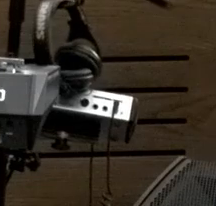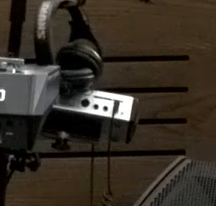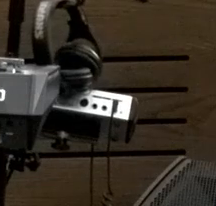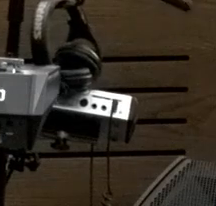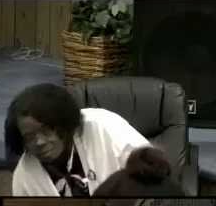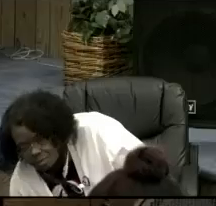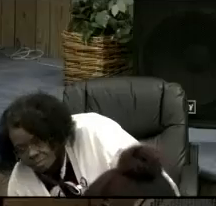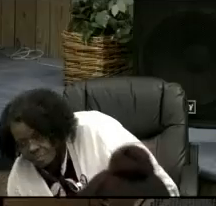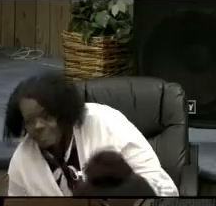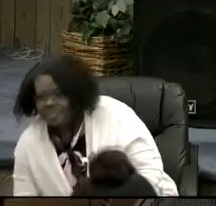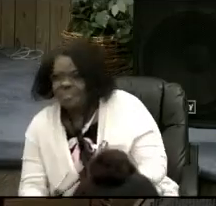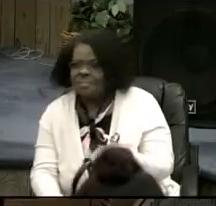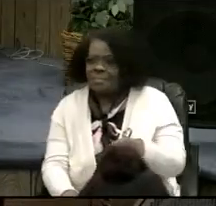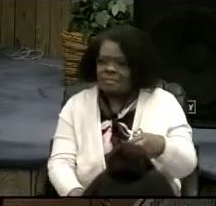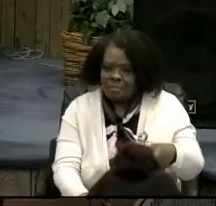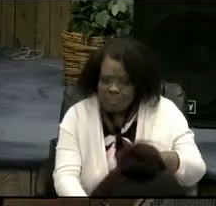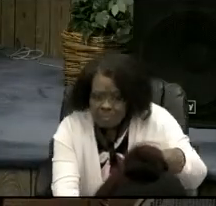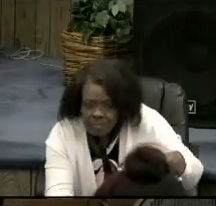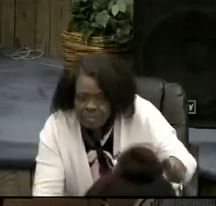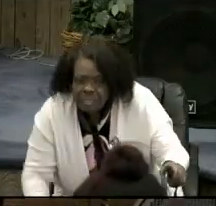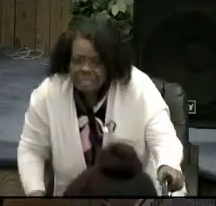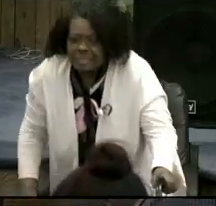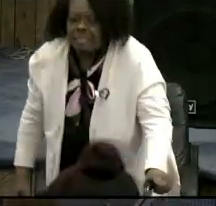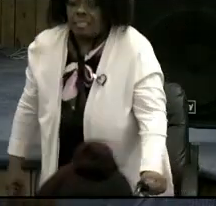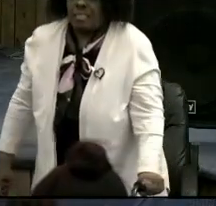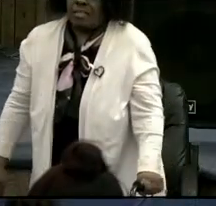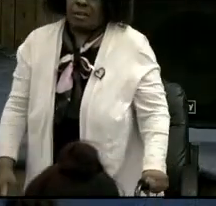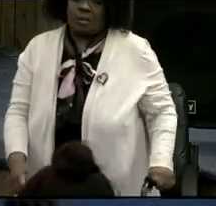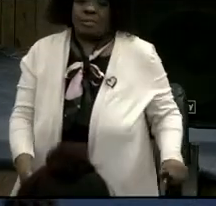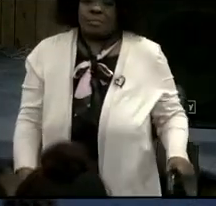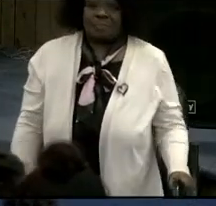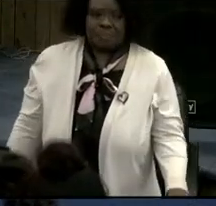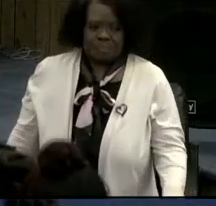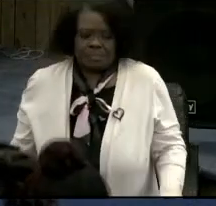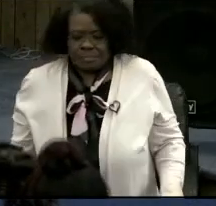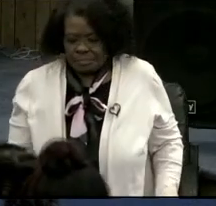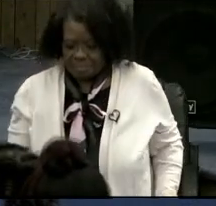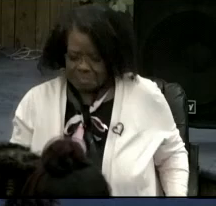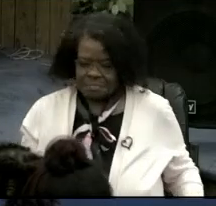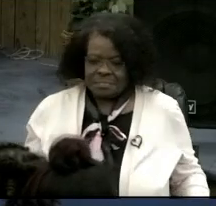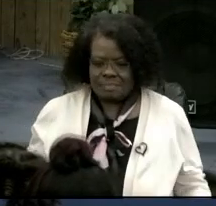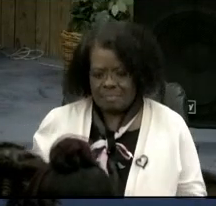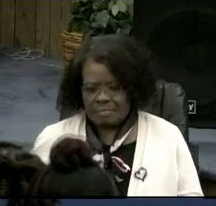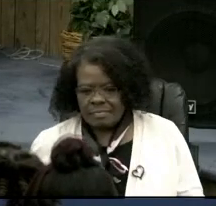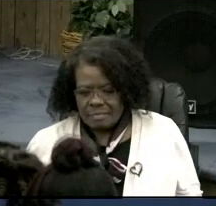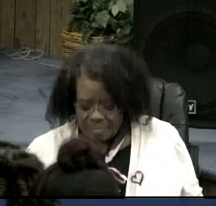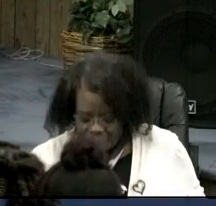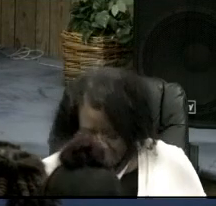Thank you so much. Happy Sabbath, everyone. It looks a little cloudy in here.